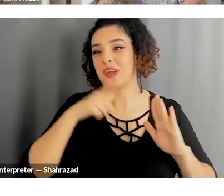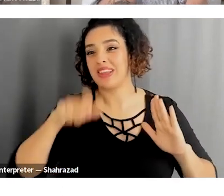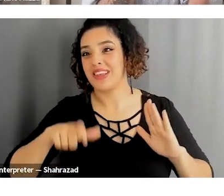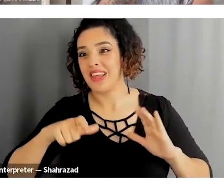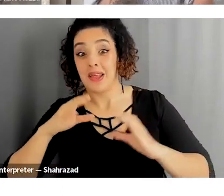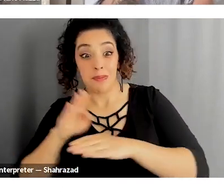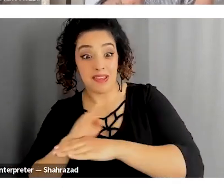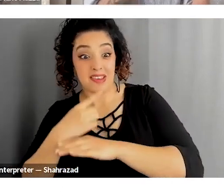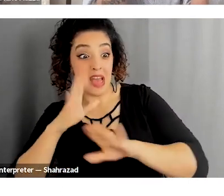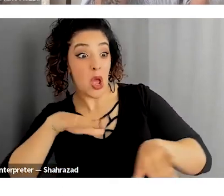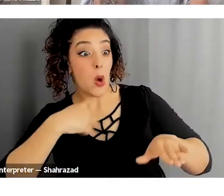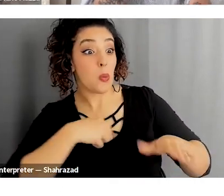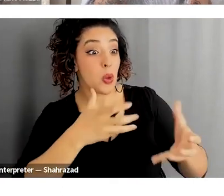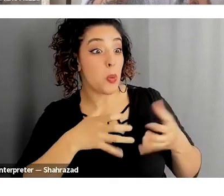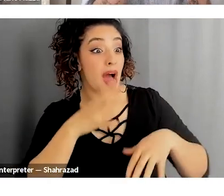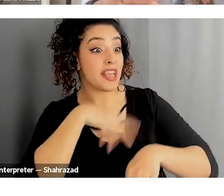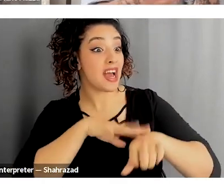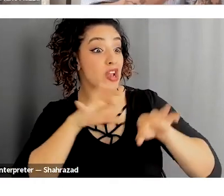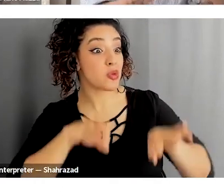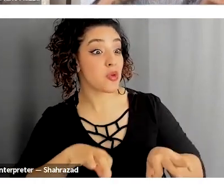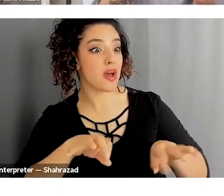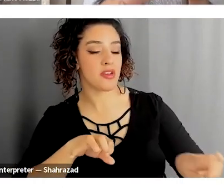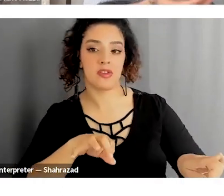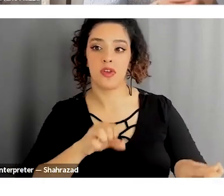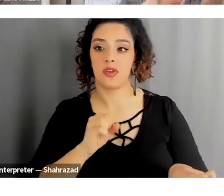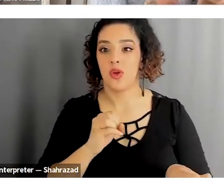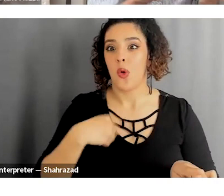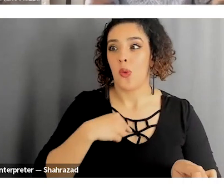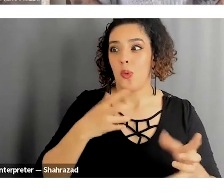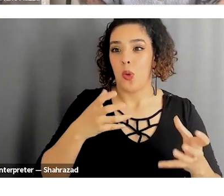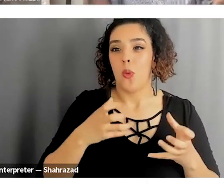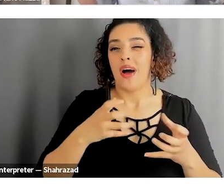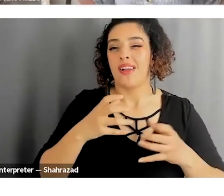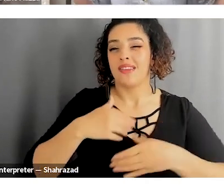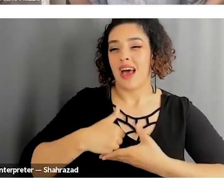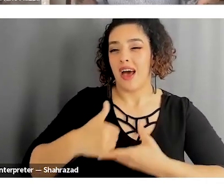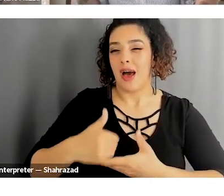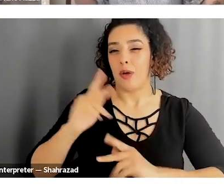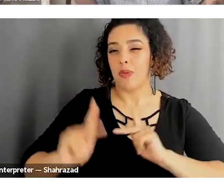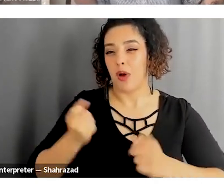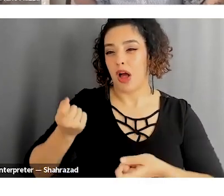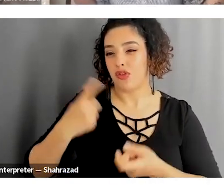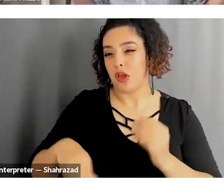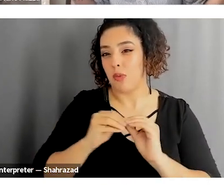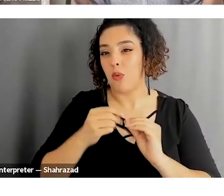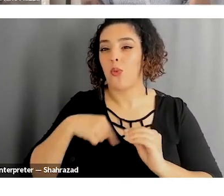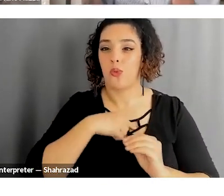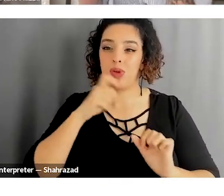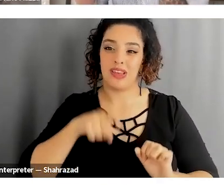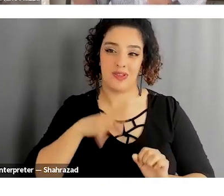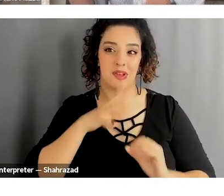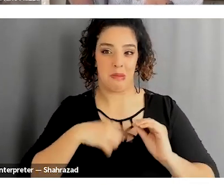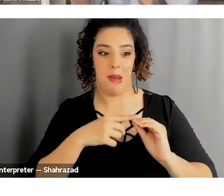I think that we have to kind of like help them also understand that we got to talk about money. I think everyone forgets you got to talk about money,